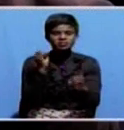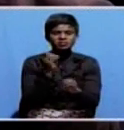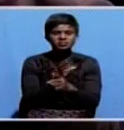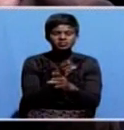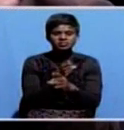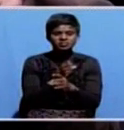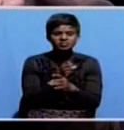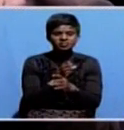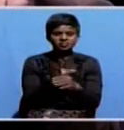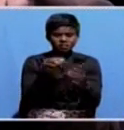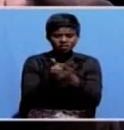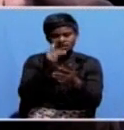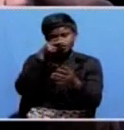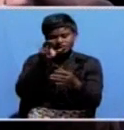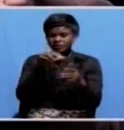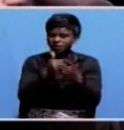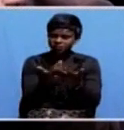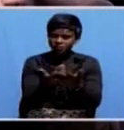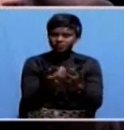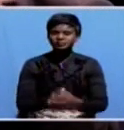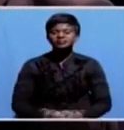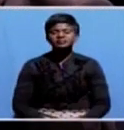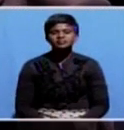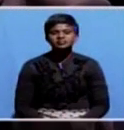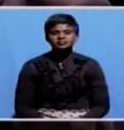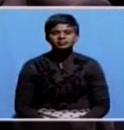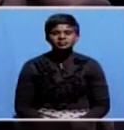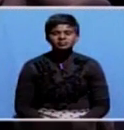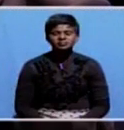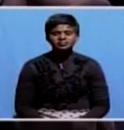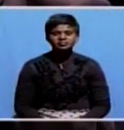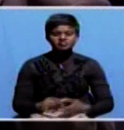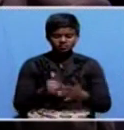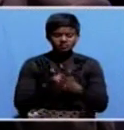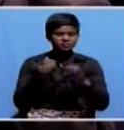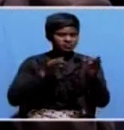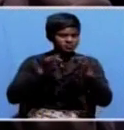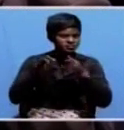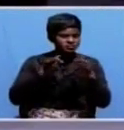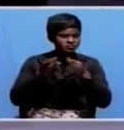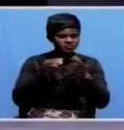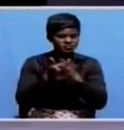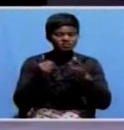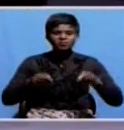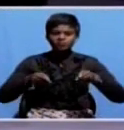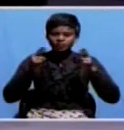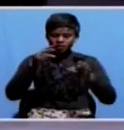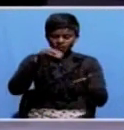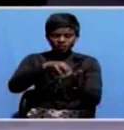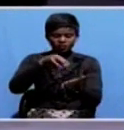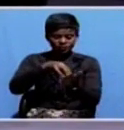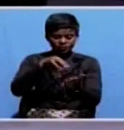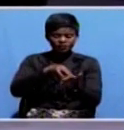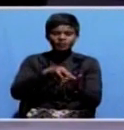how do you begin corrupting people? Because these How do you explain that we seemingly had a higher cases